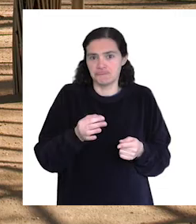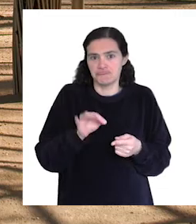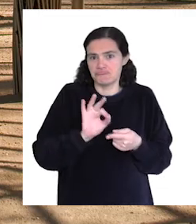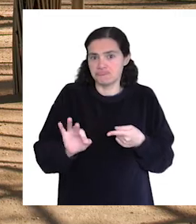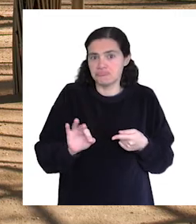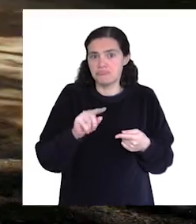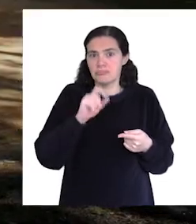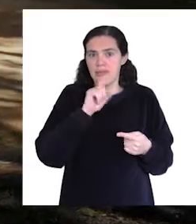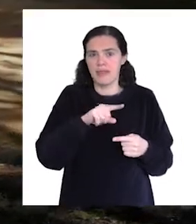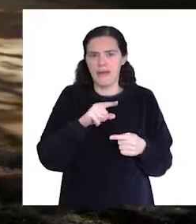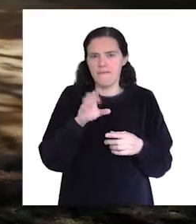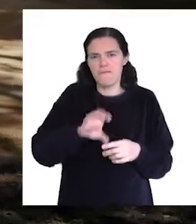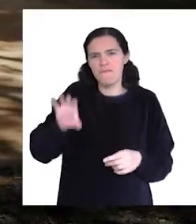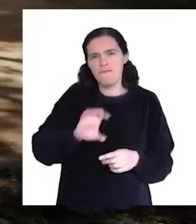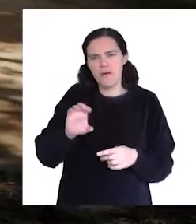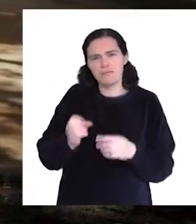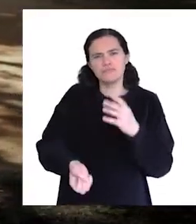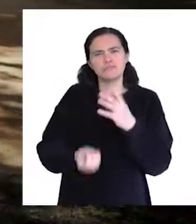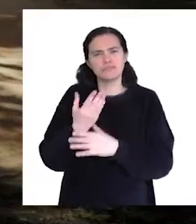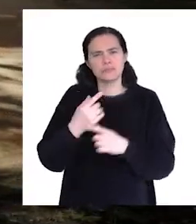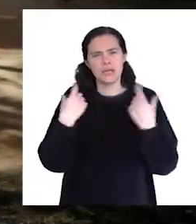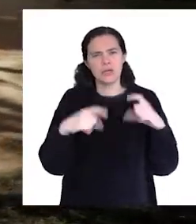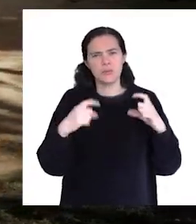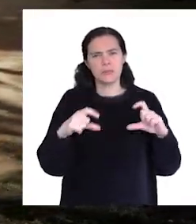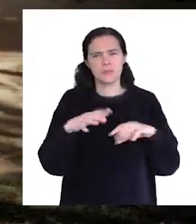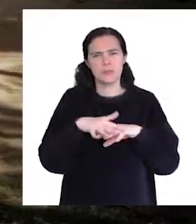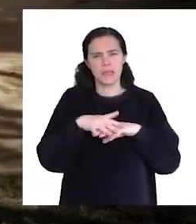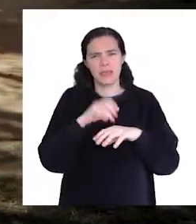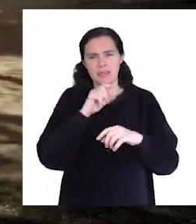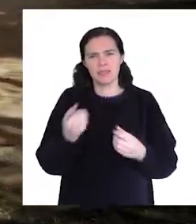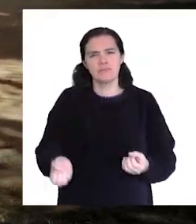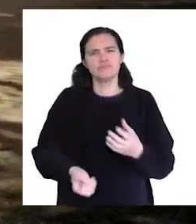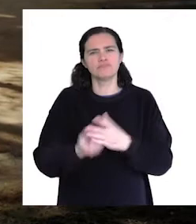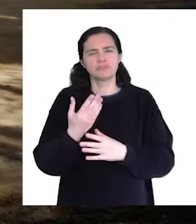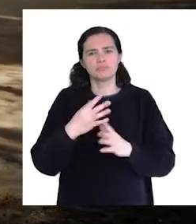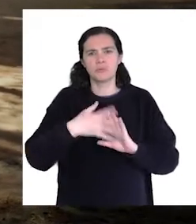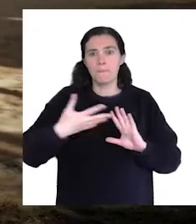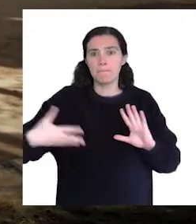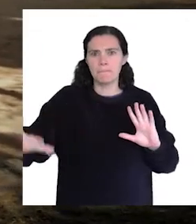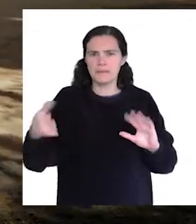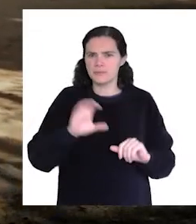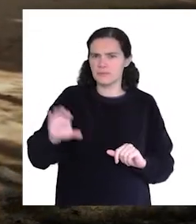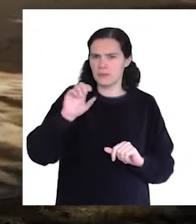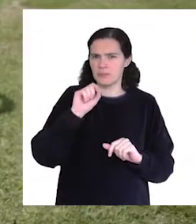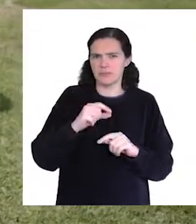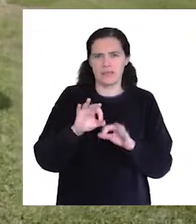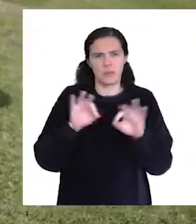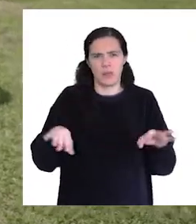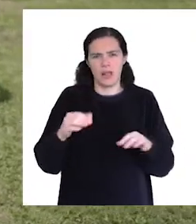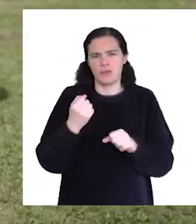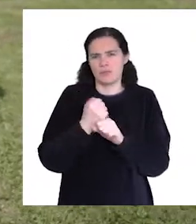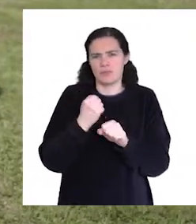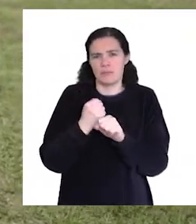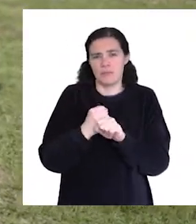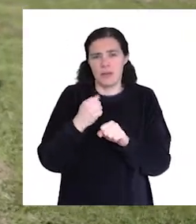fact, you create a form. From an equation, you create a form, and a complex form, which is again, like the other